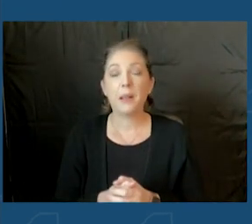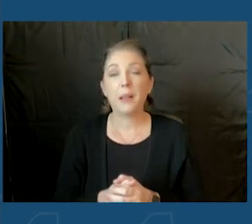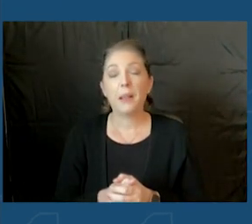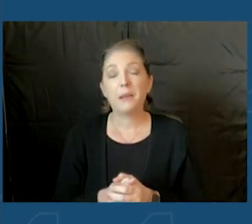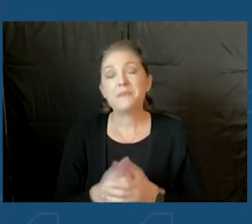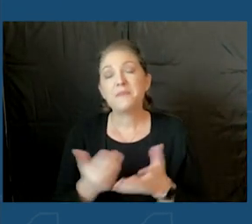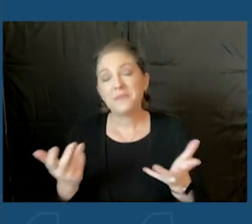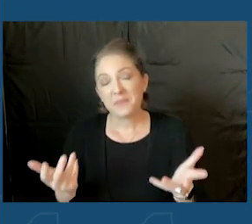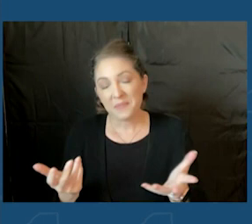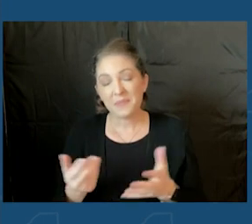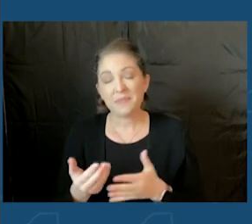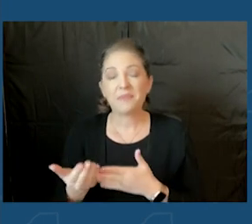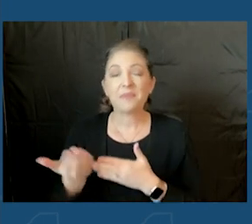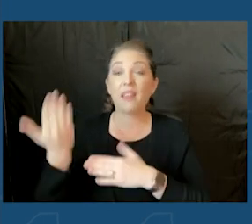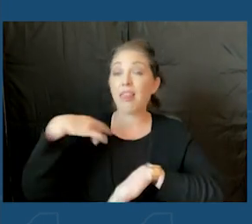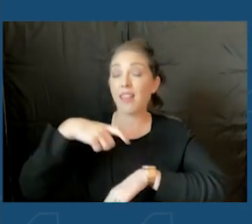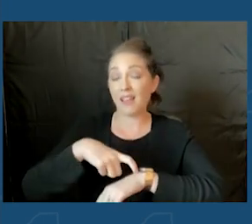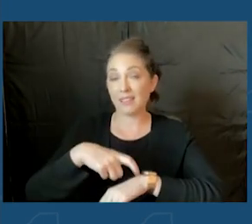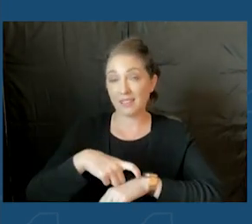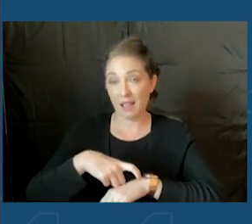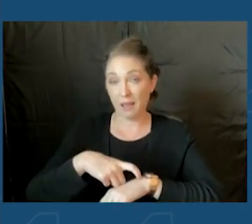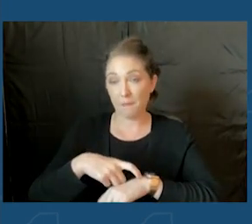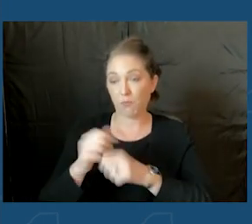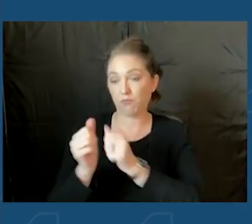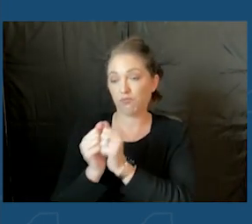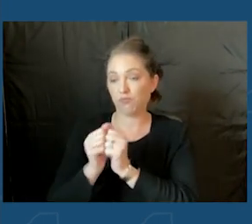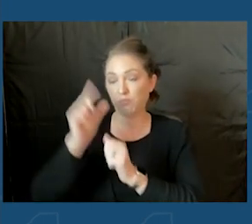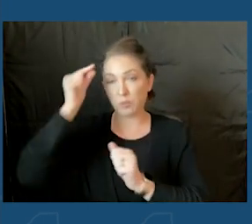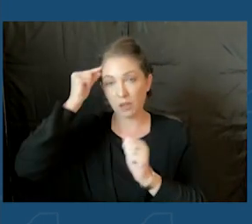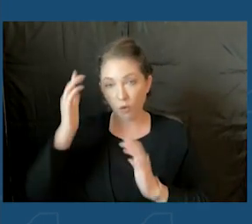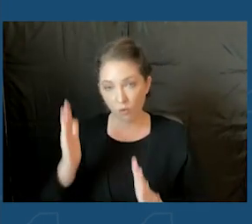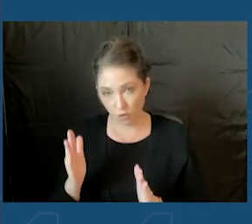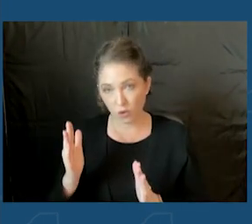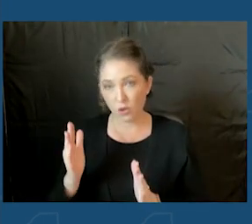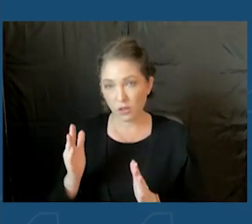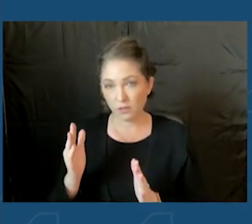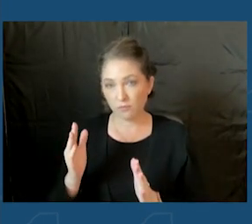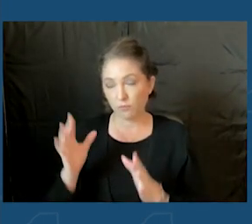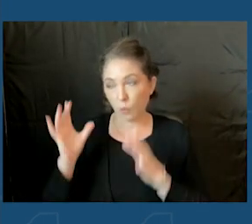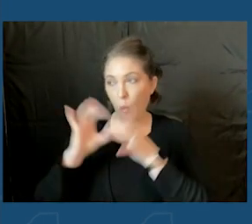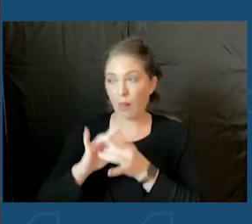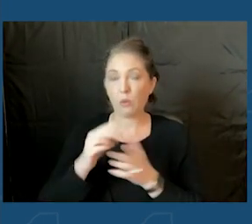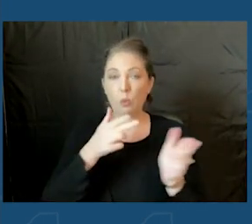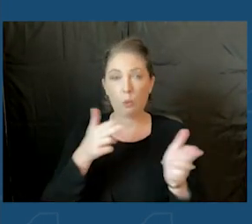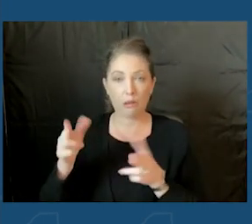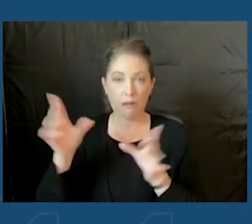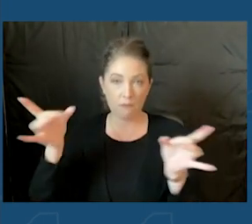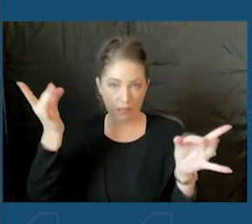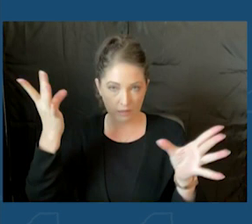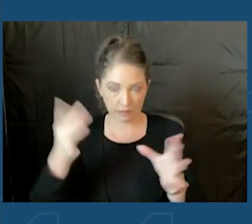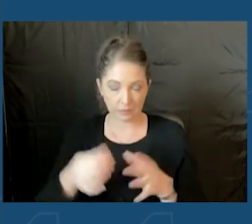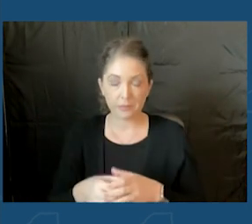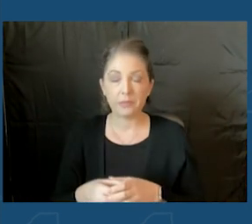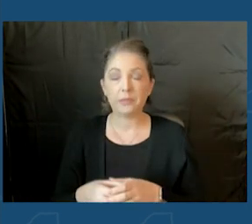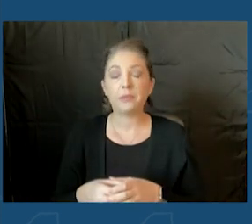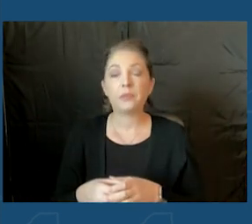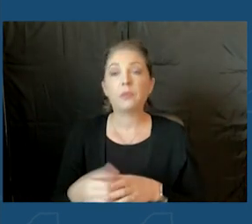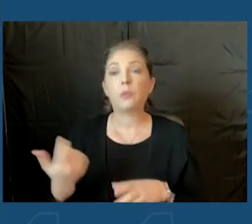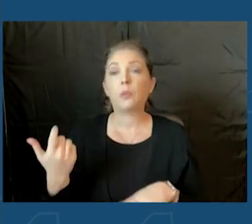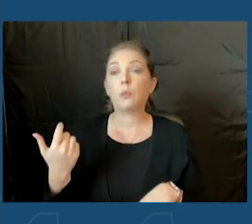But the last time I was with the governor, it was about gun violence and what we